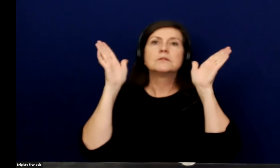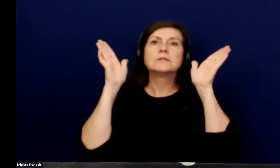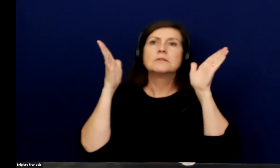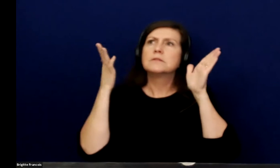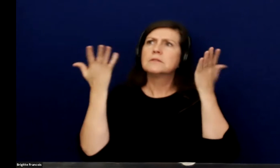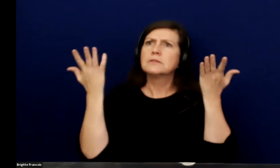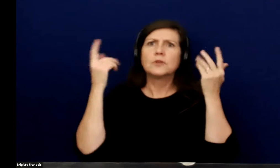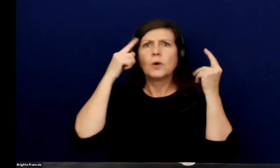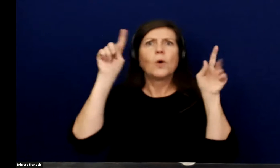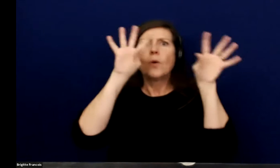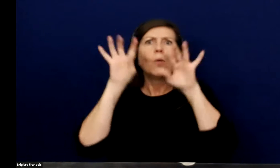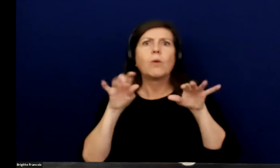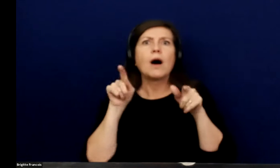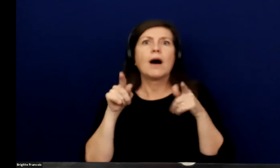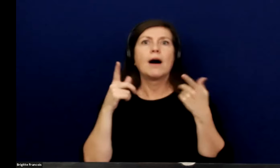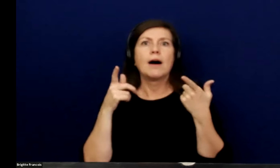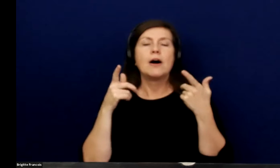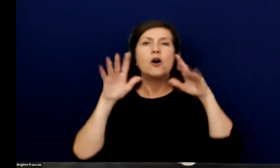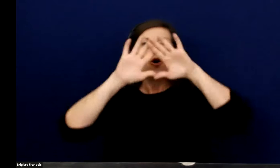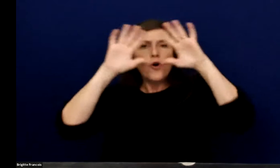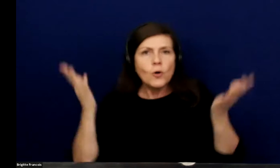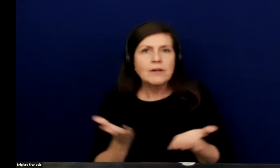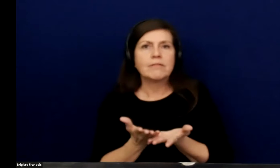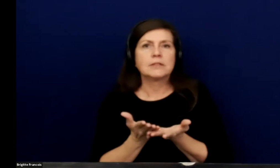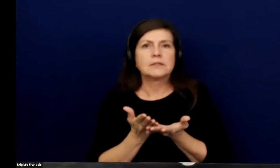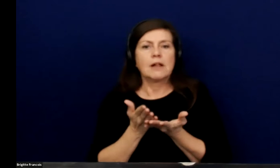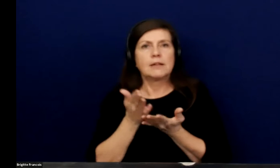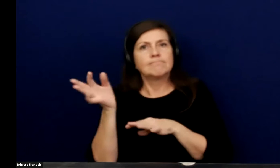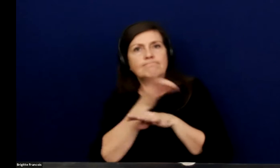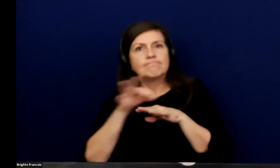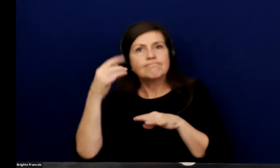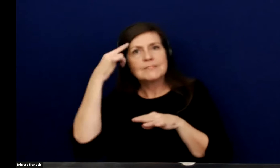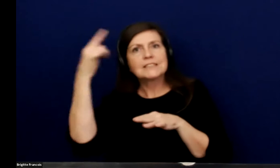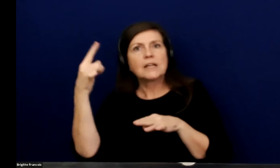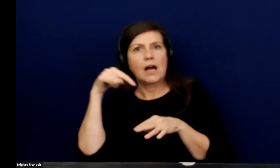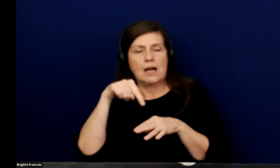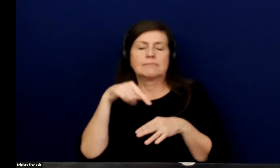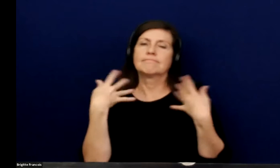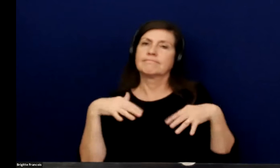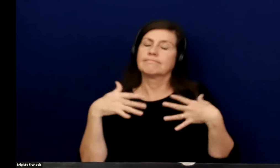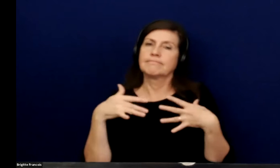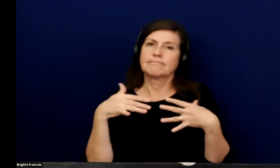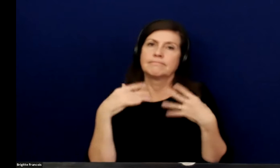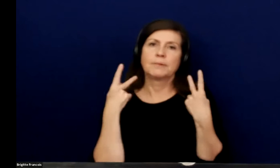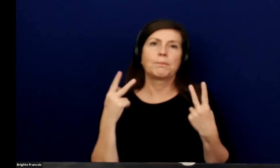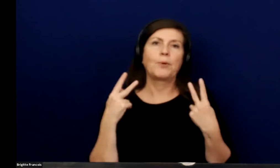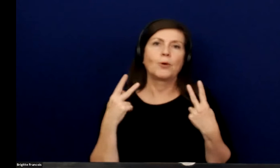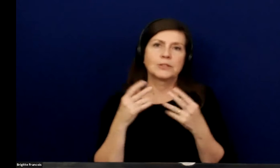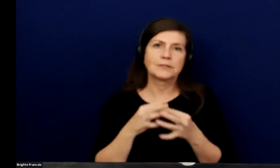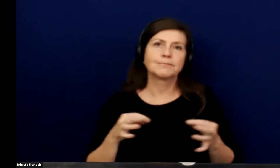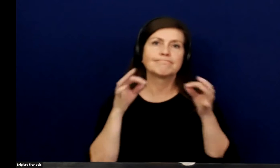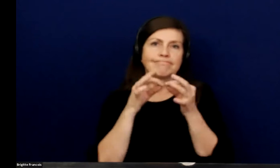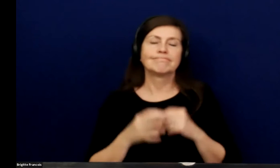why universal design is so important in ICT projects. So it's on